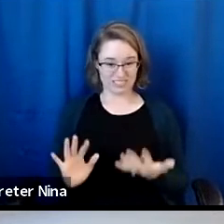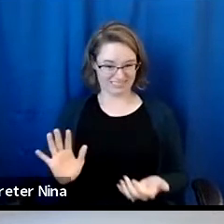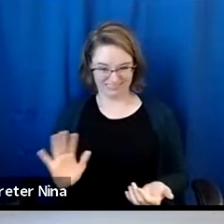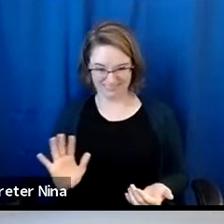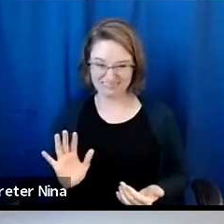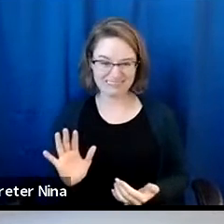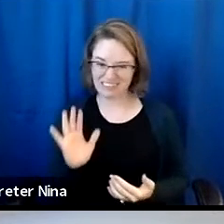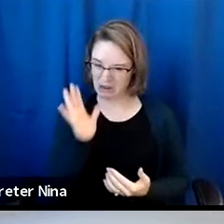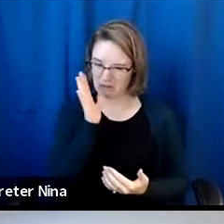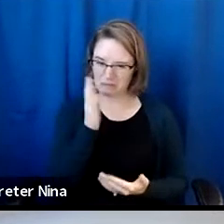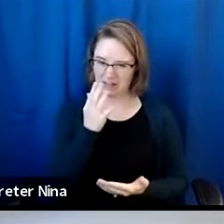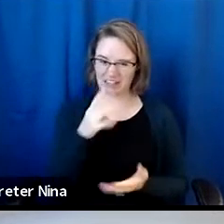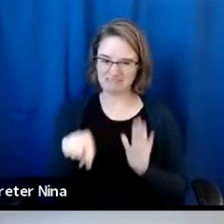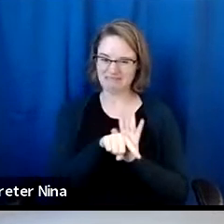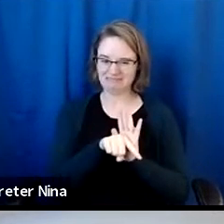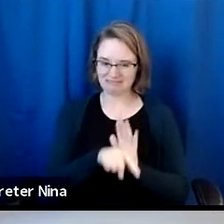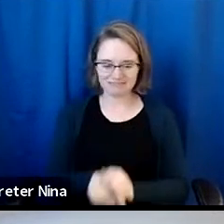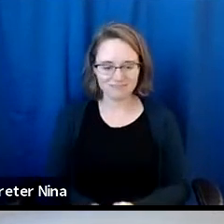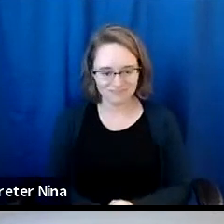world of hurt.